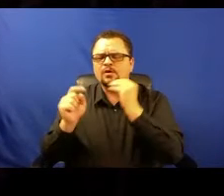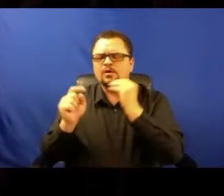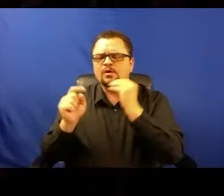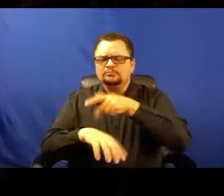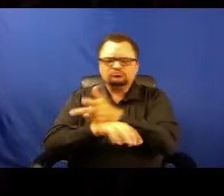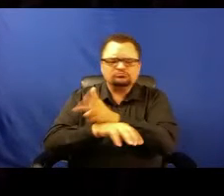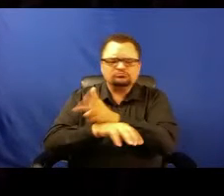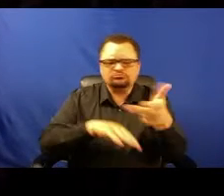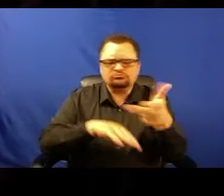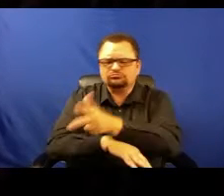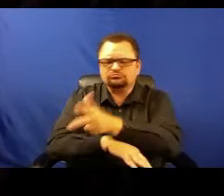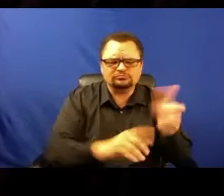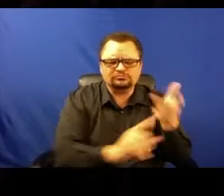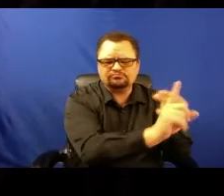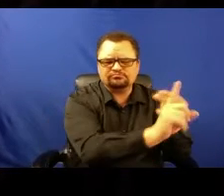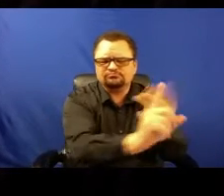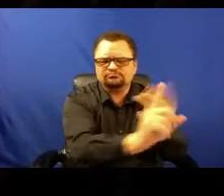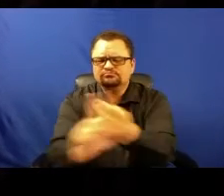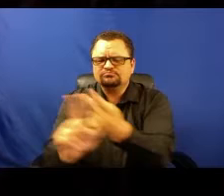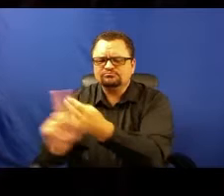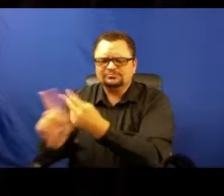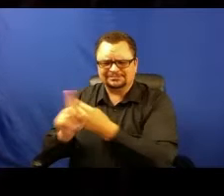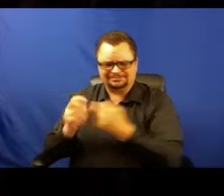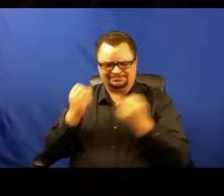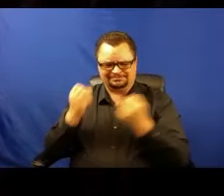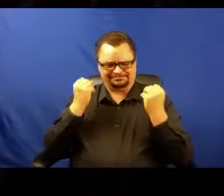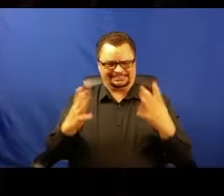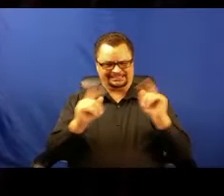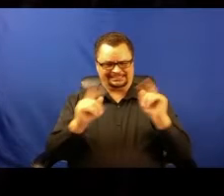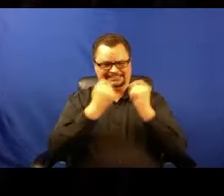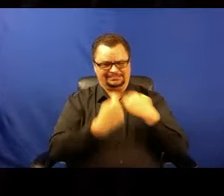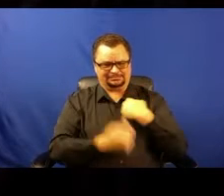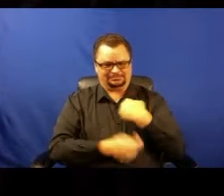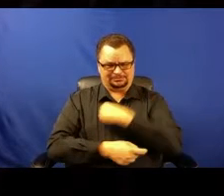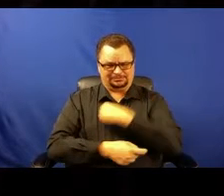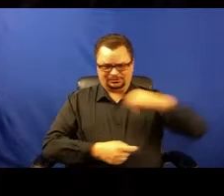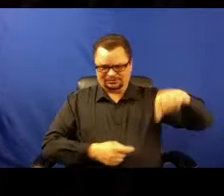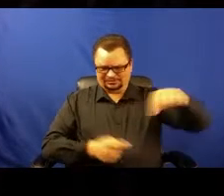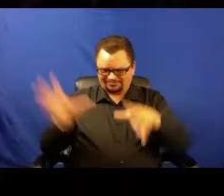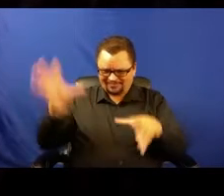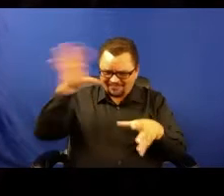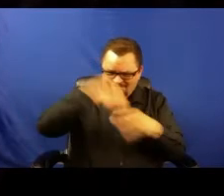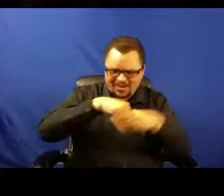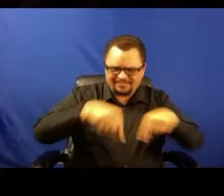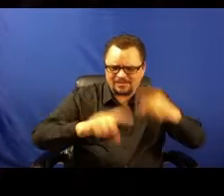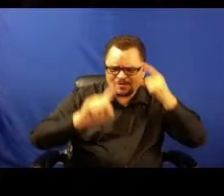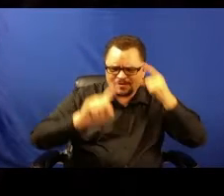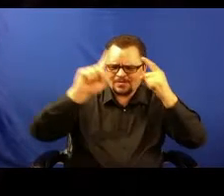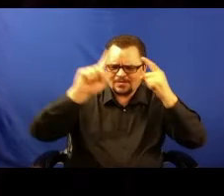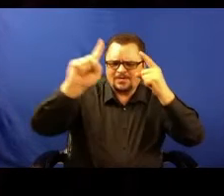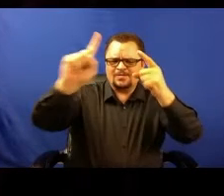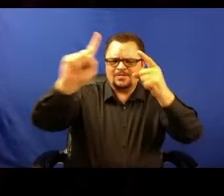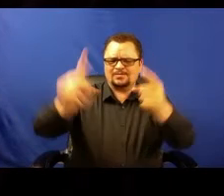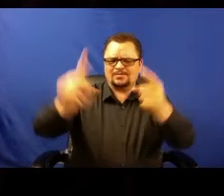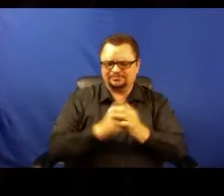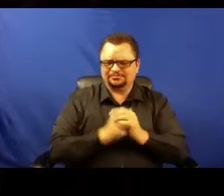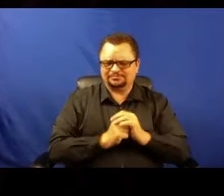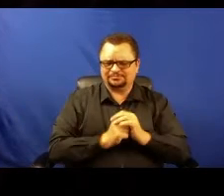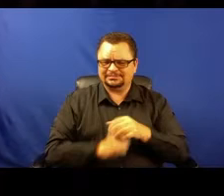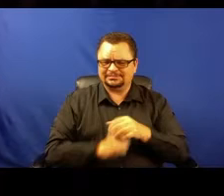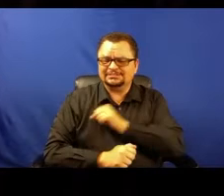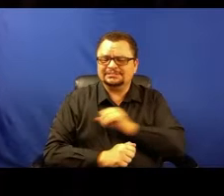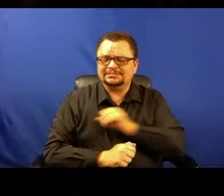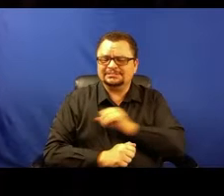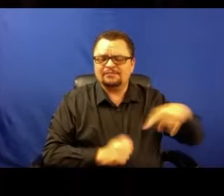to acknowledge our public health staff. Deanne Ryberg, my deputy director,